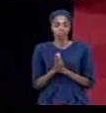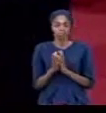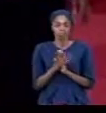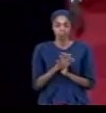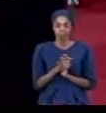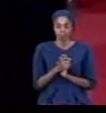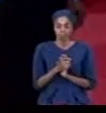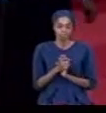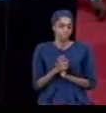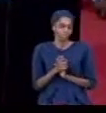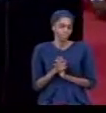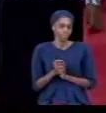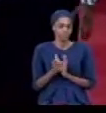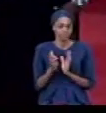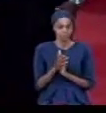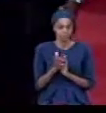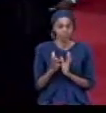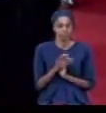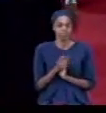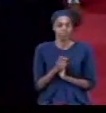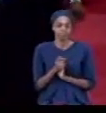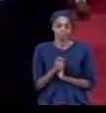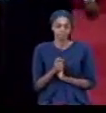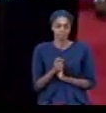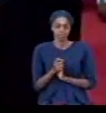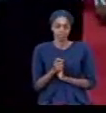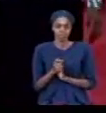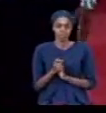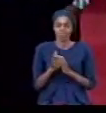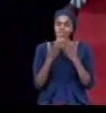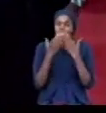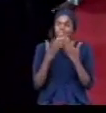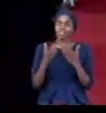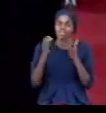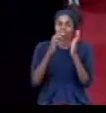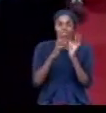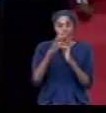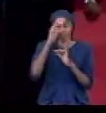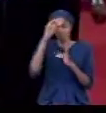thank you. Your hands everywhere. Thanking Him for what He has done.